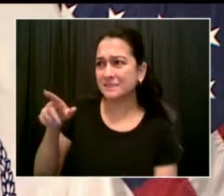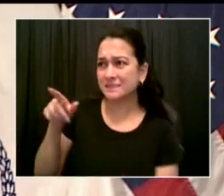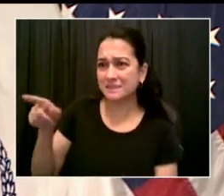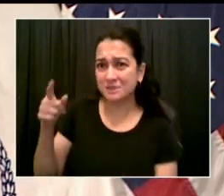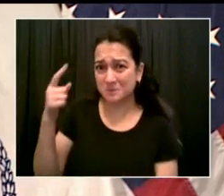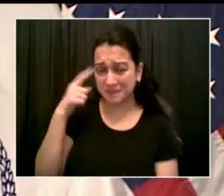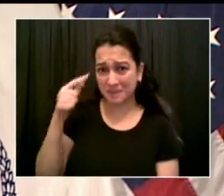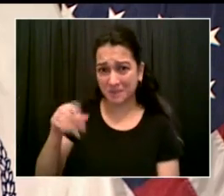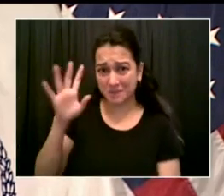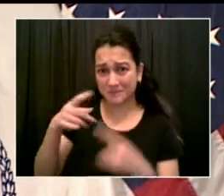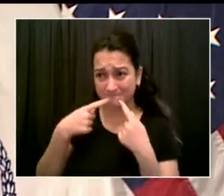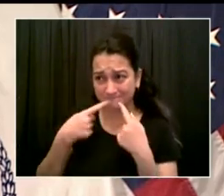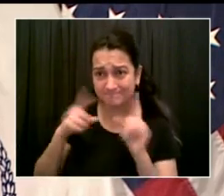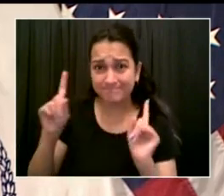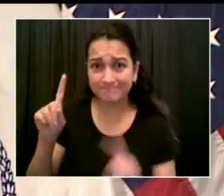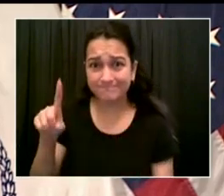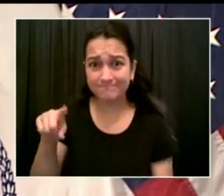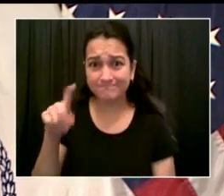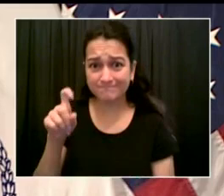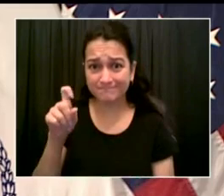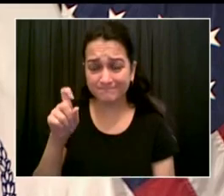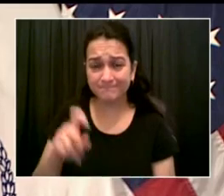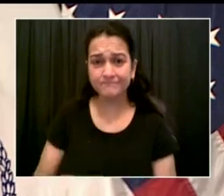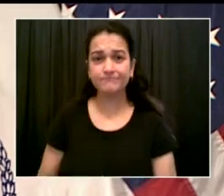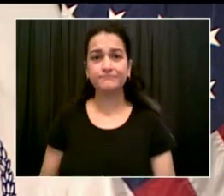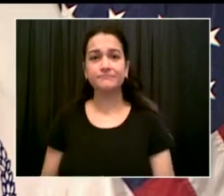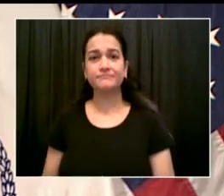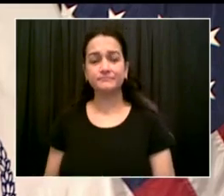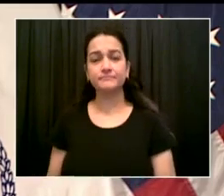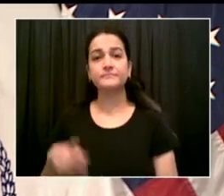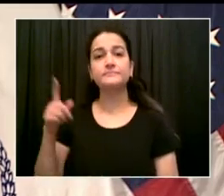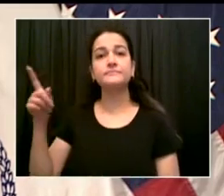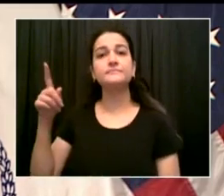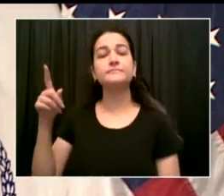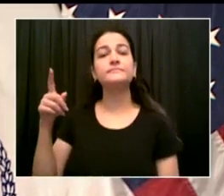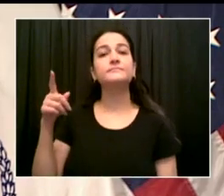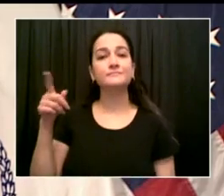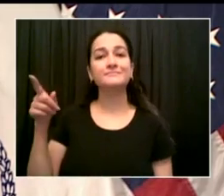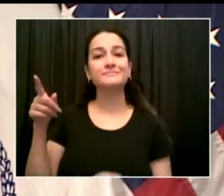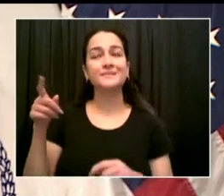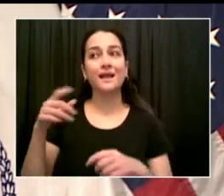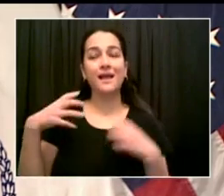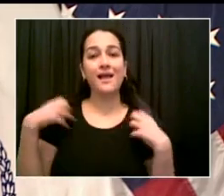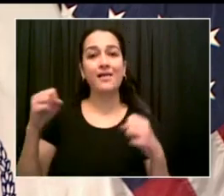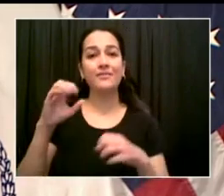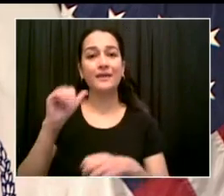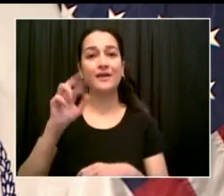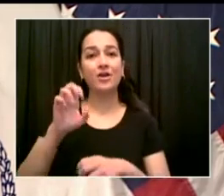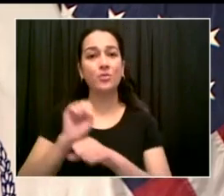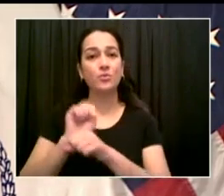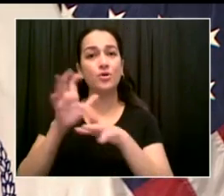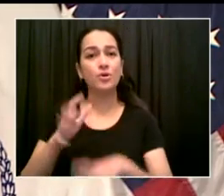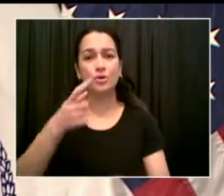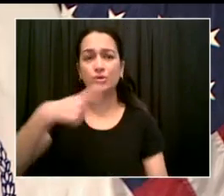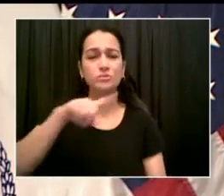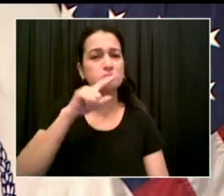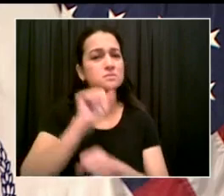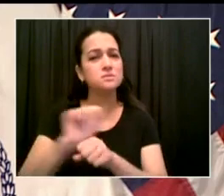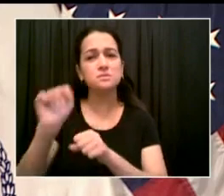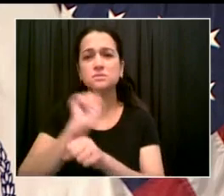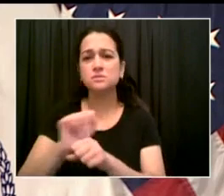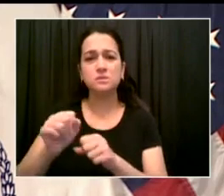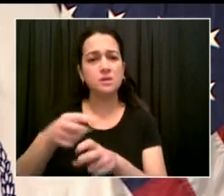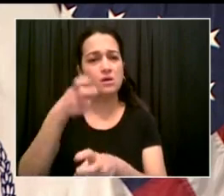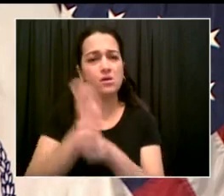They have been willing to set the pace for the nation. They're doing it again today. What we're talking about today, I hope will be emulated by public and private